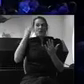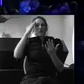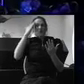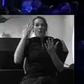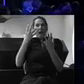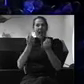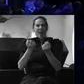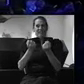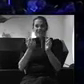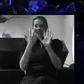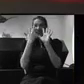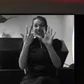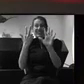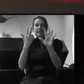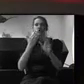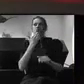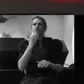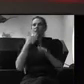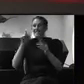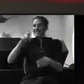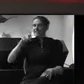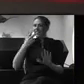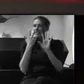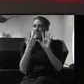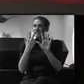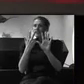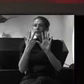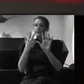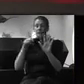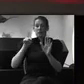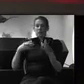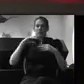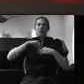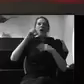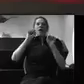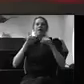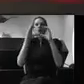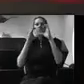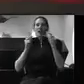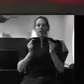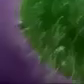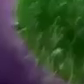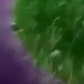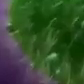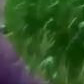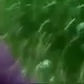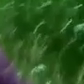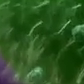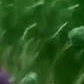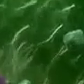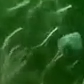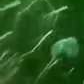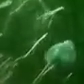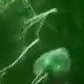cell communication. Let me briefly explain some technical details. Inside